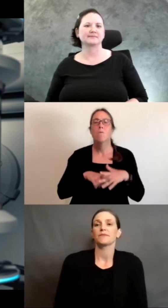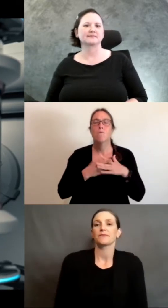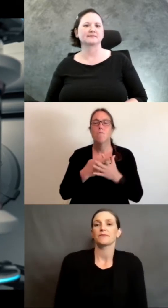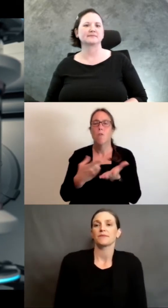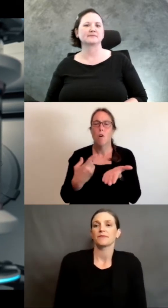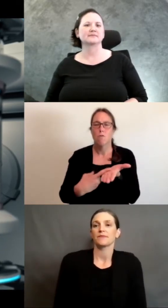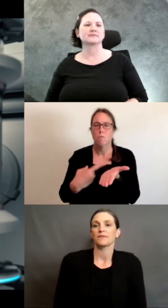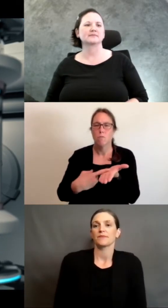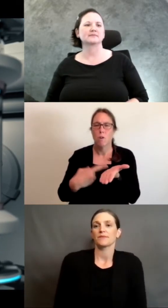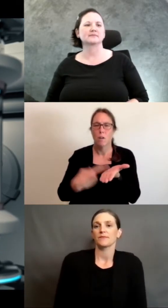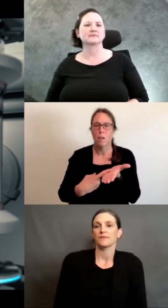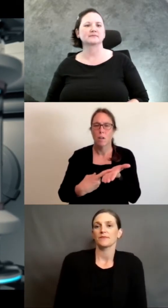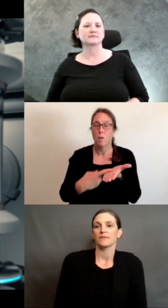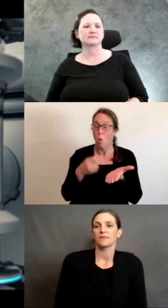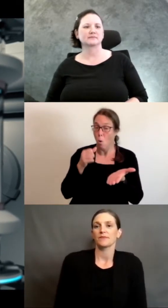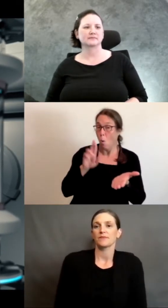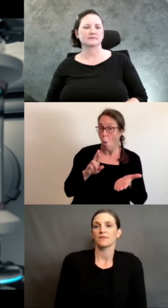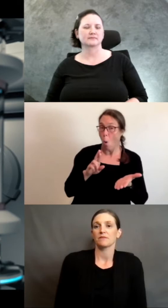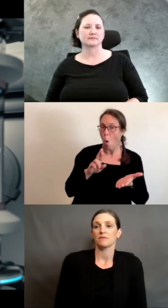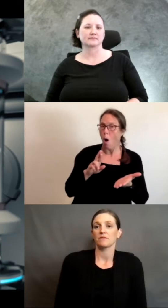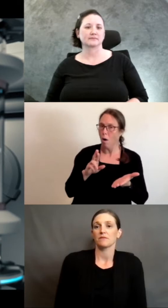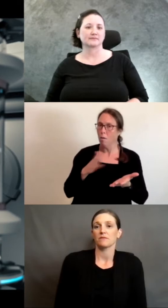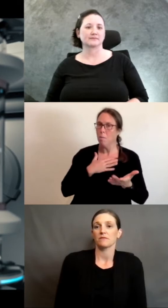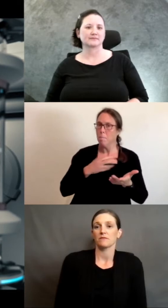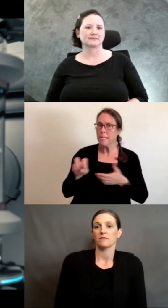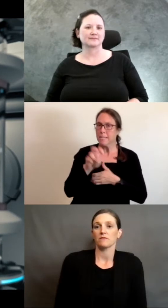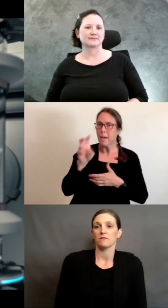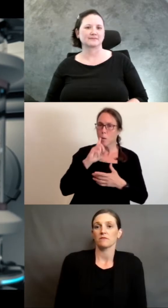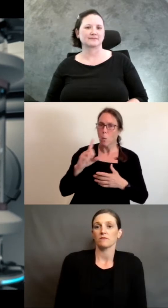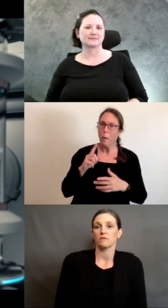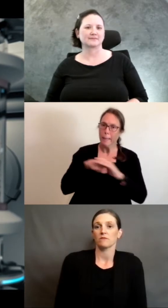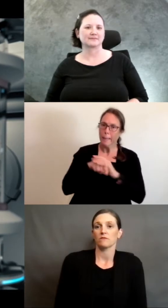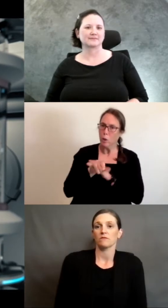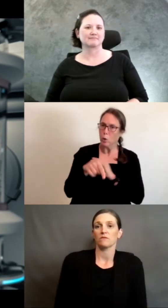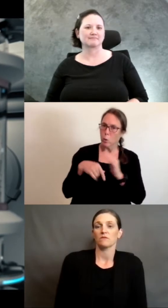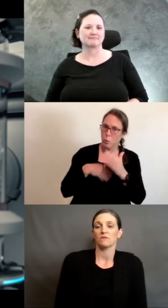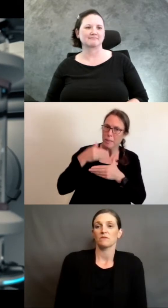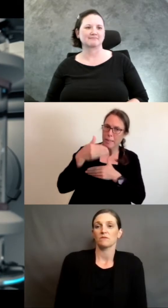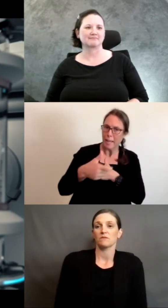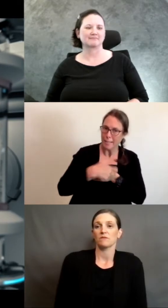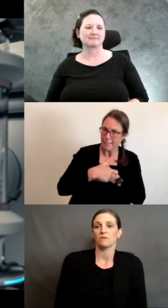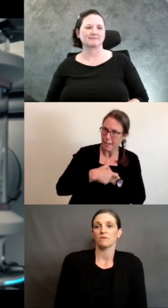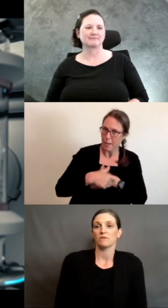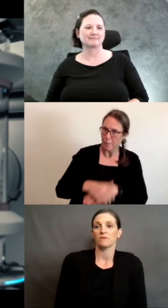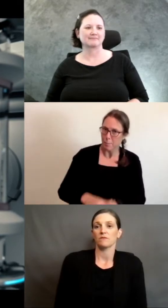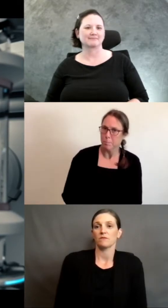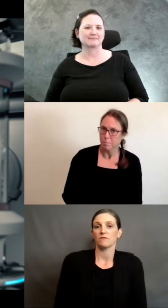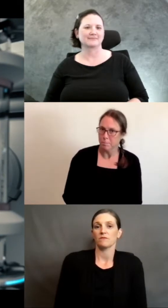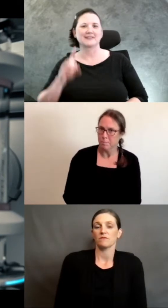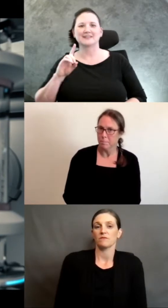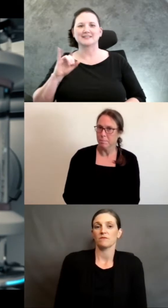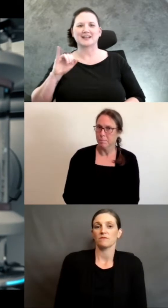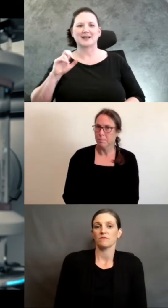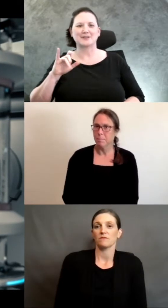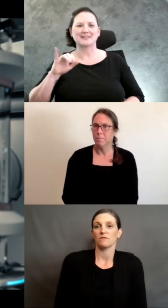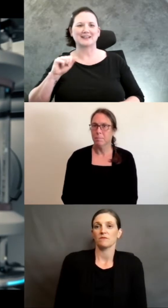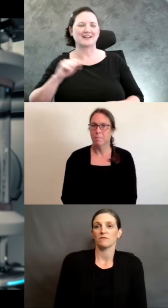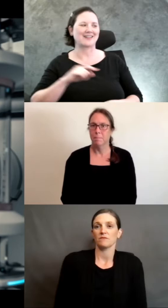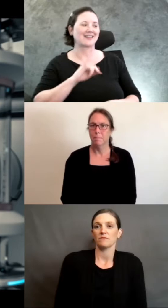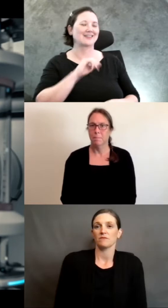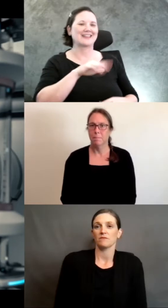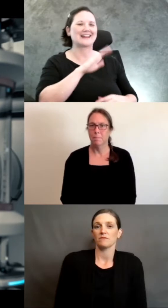or she'll love you to death next time. That one never gets old, Doc. I